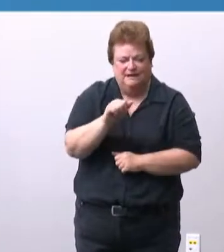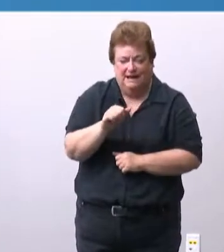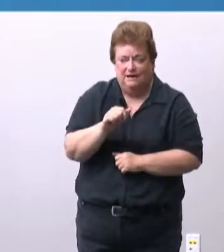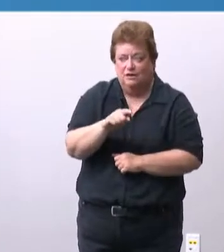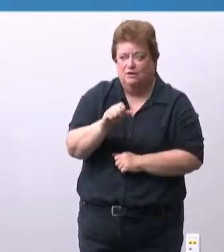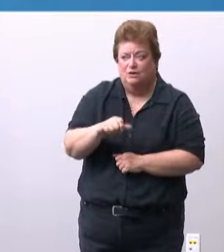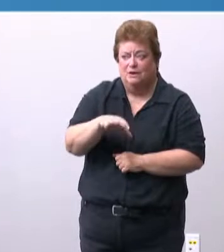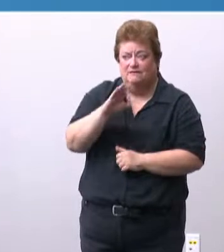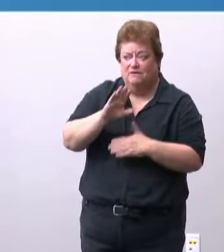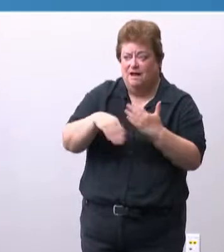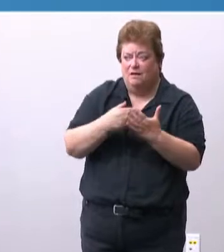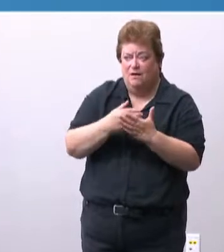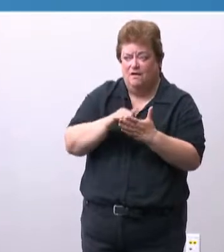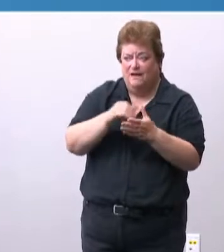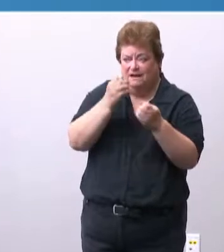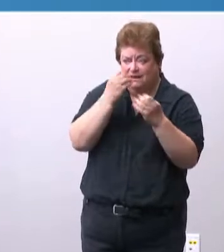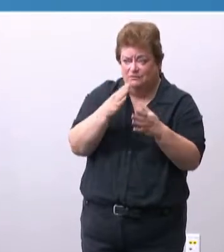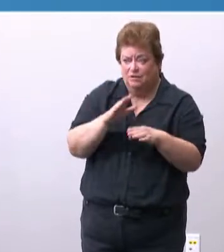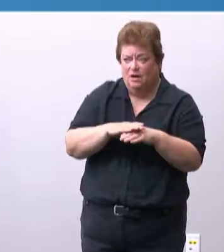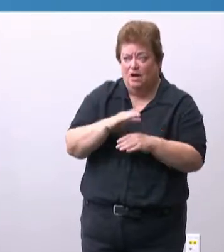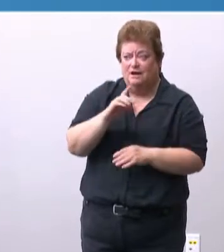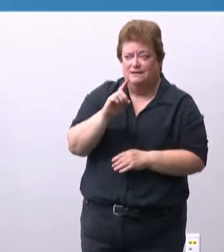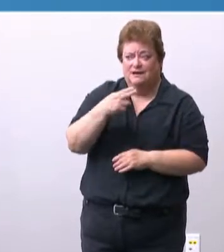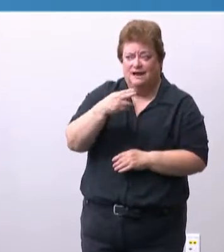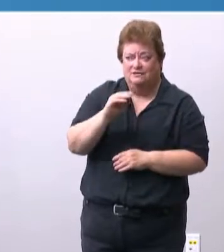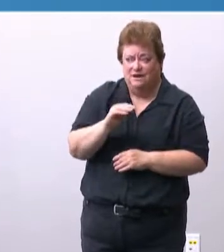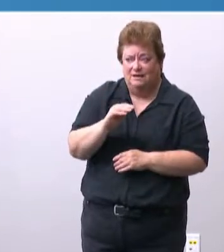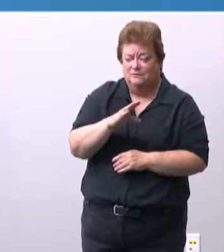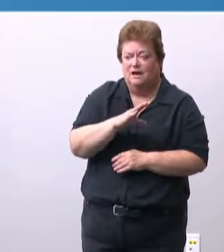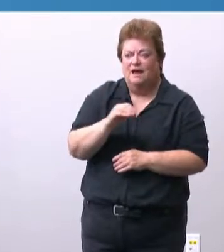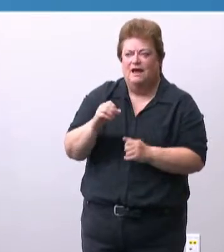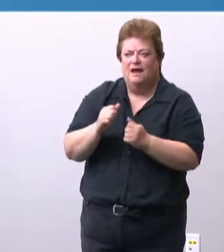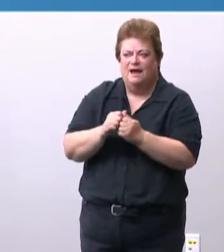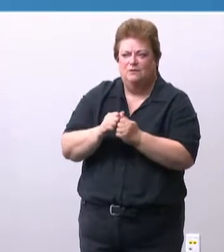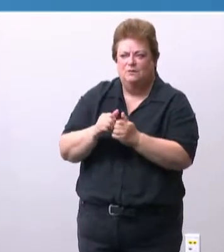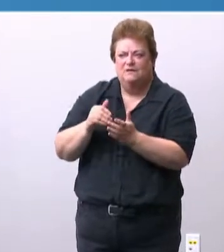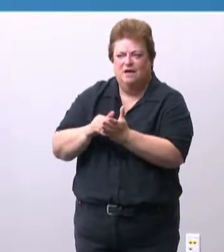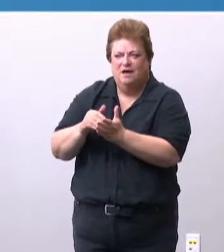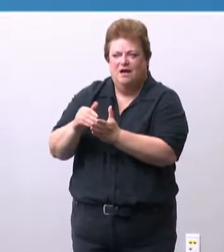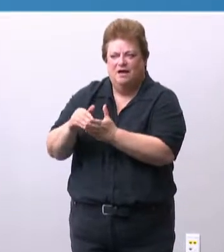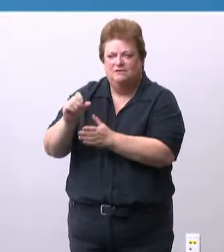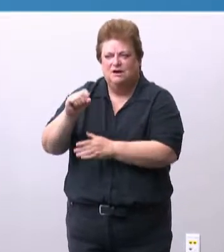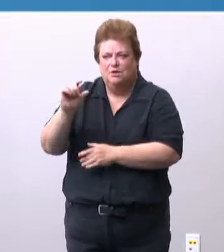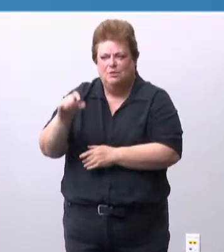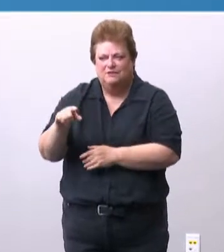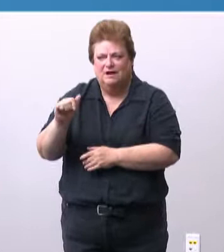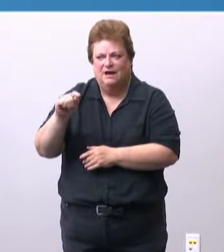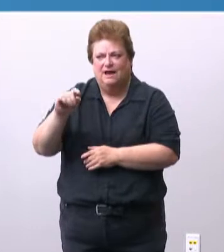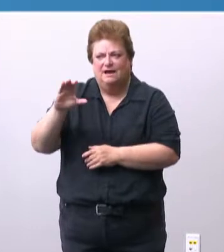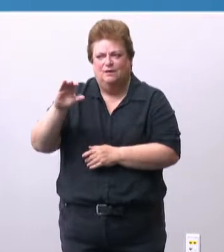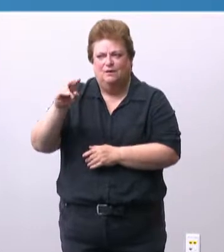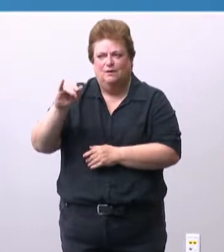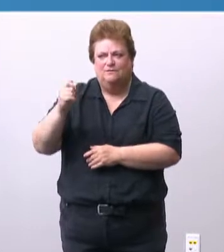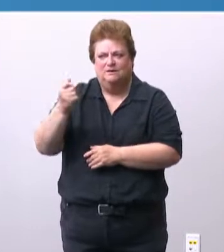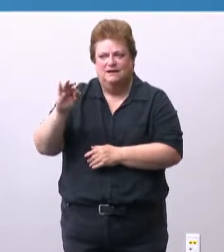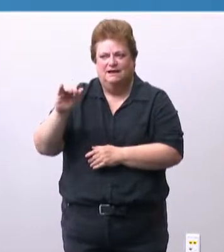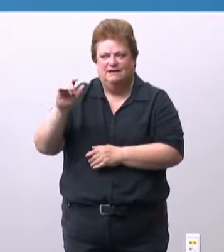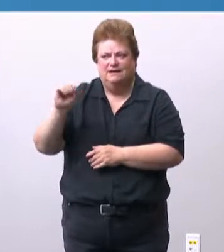find information on the directed health measure along with frequently asked questions at